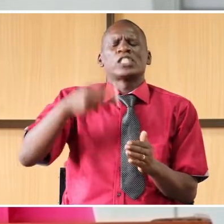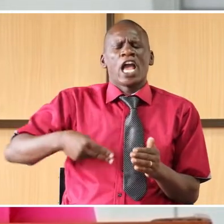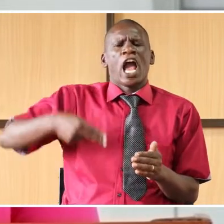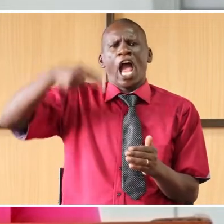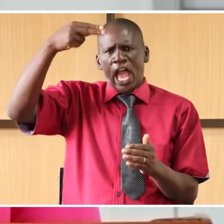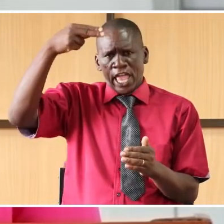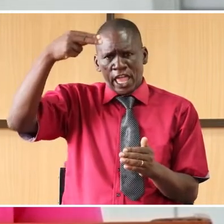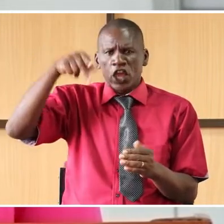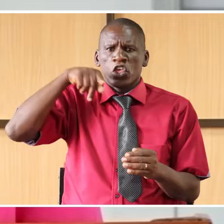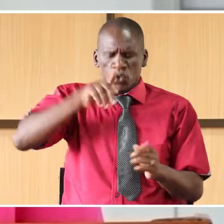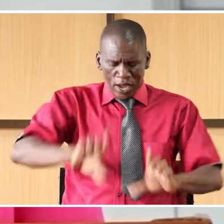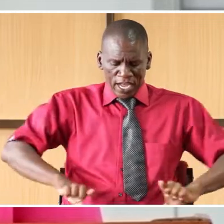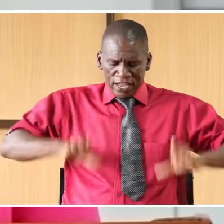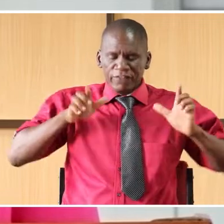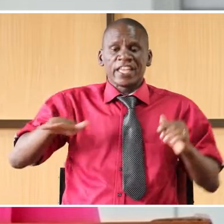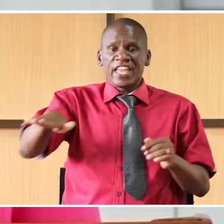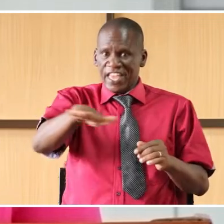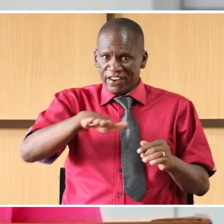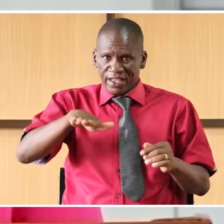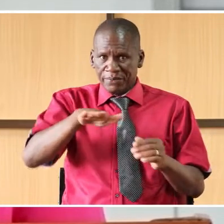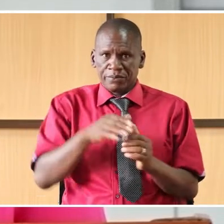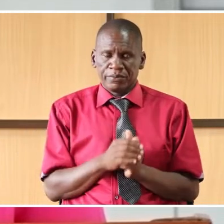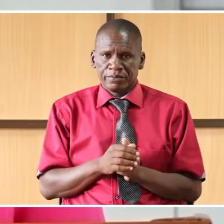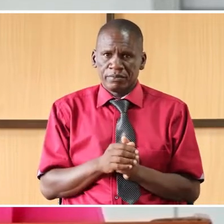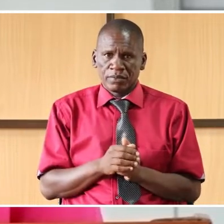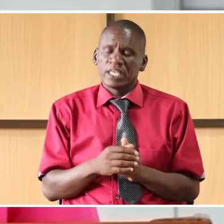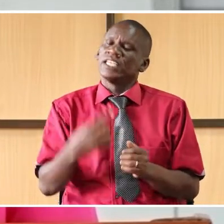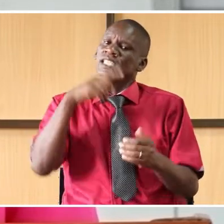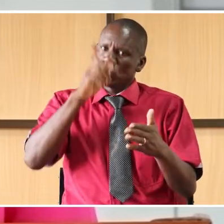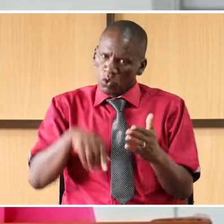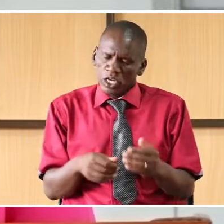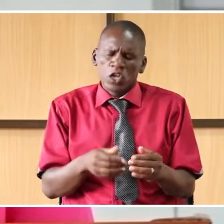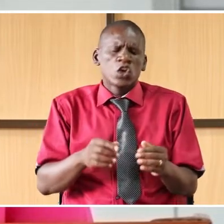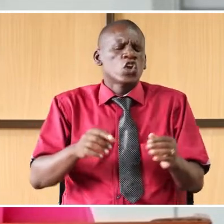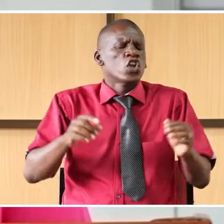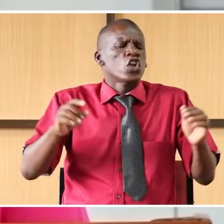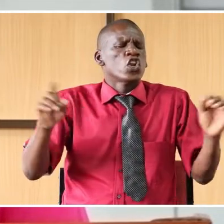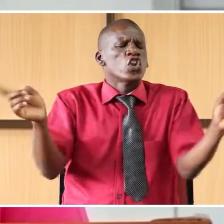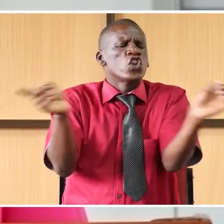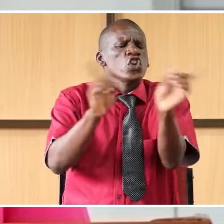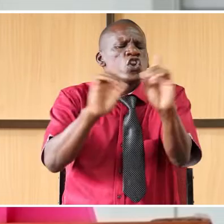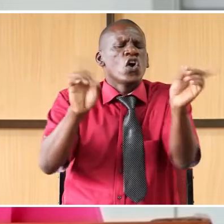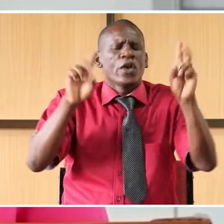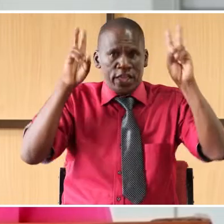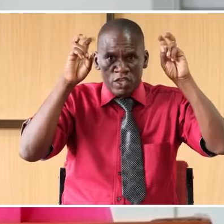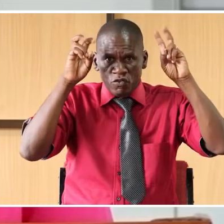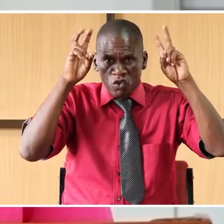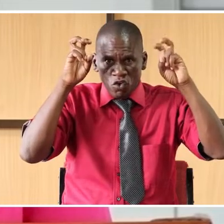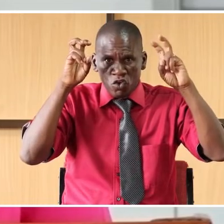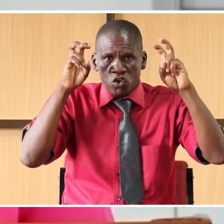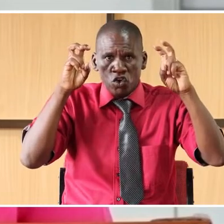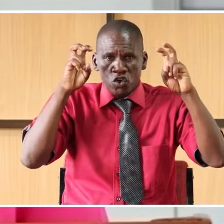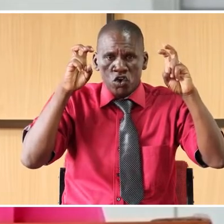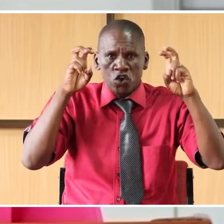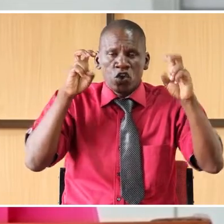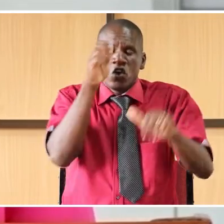High your dwelling place. He says, there shall no evil befall